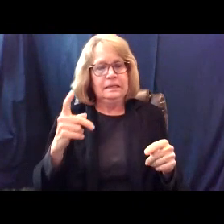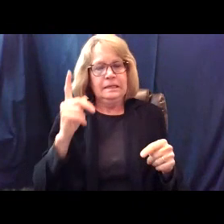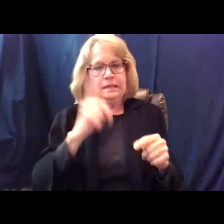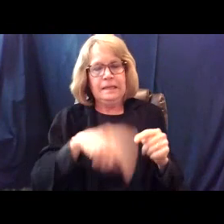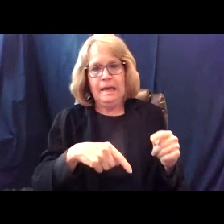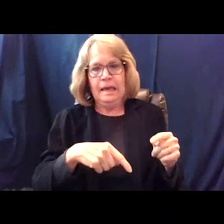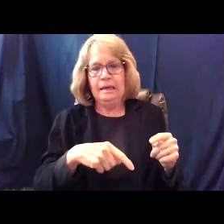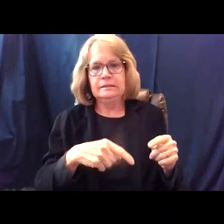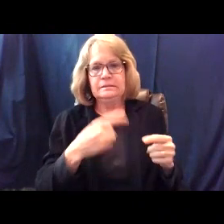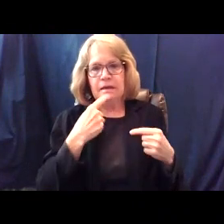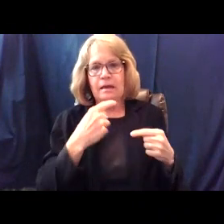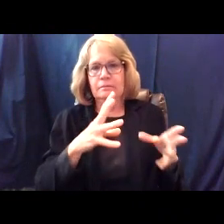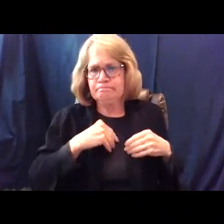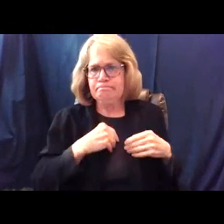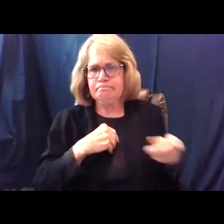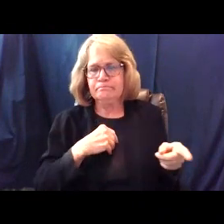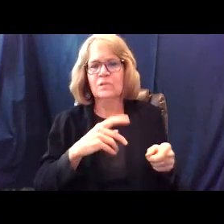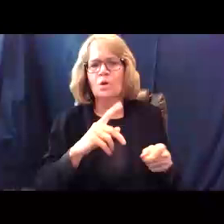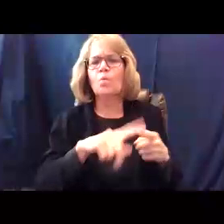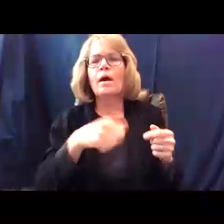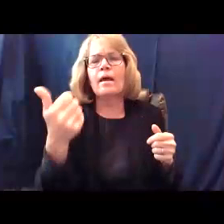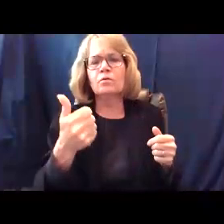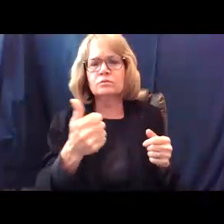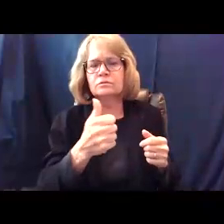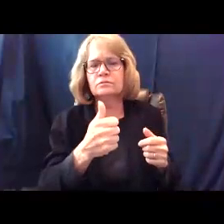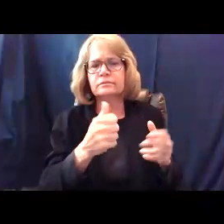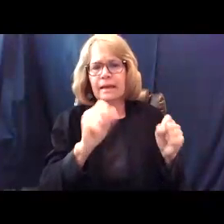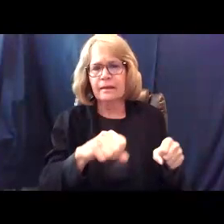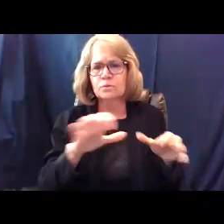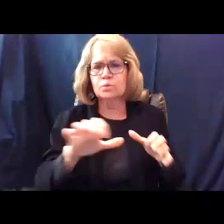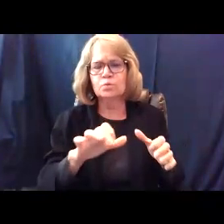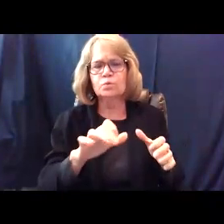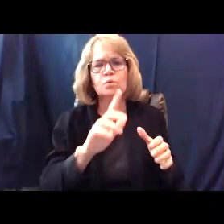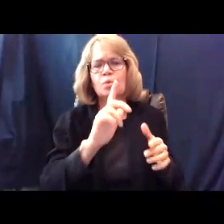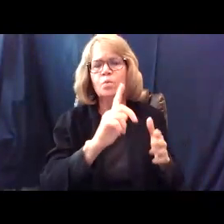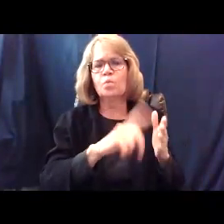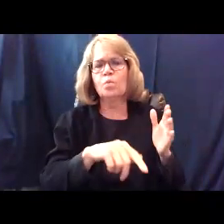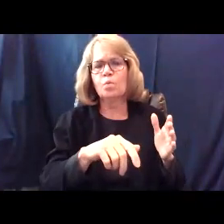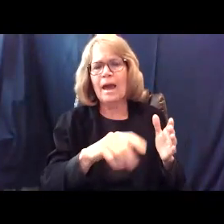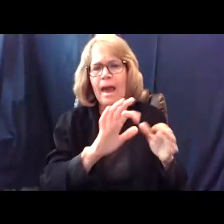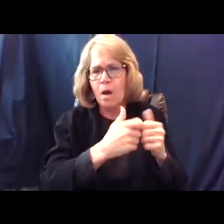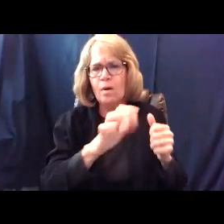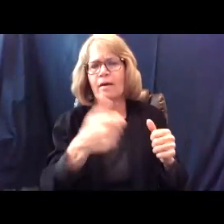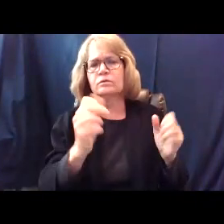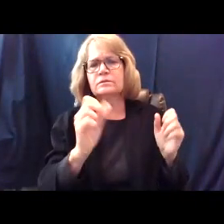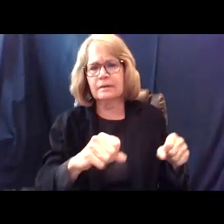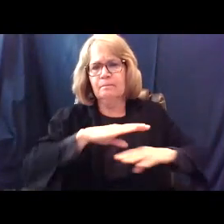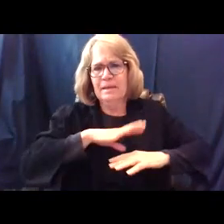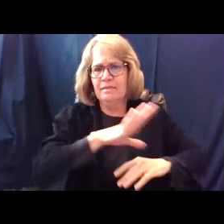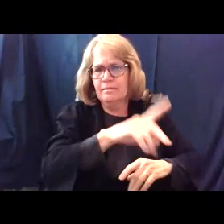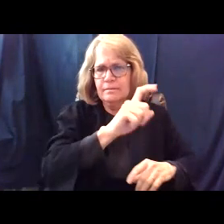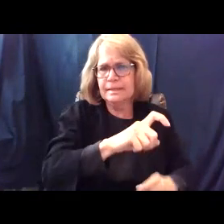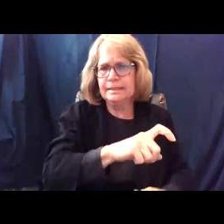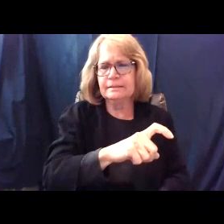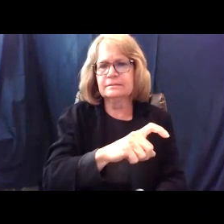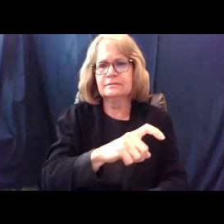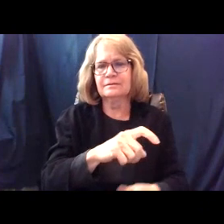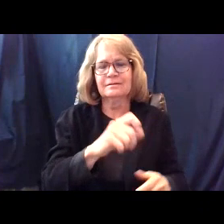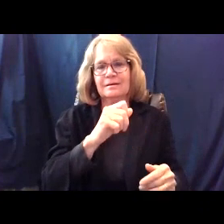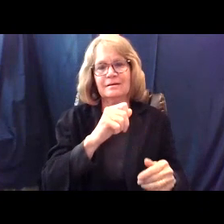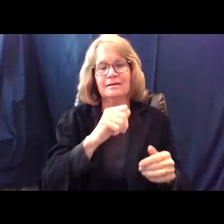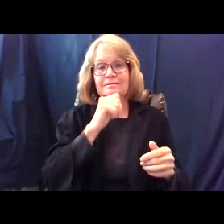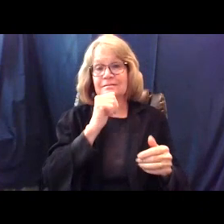what else can they do? What alternatives are available to meet those tenants' needs? It doesn't end with the